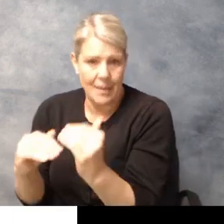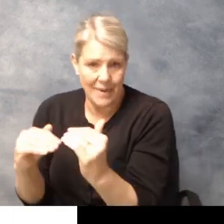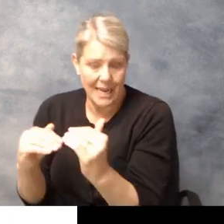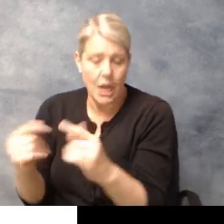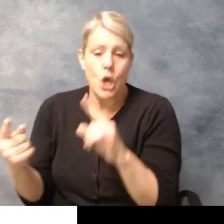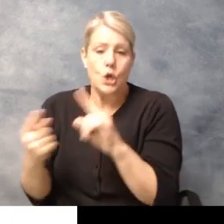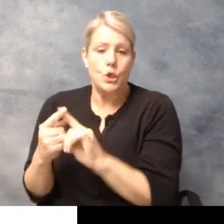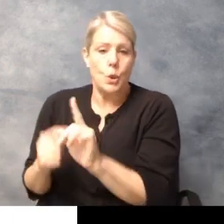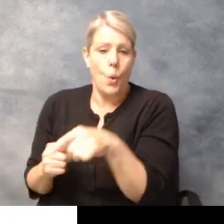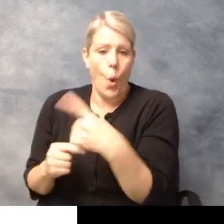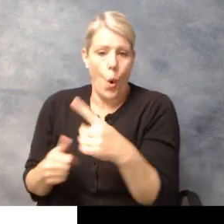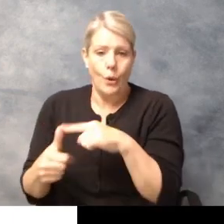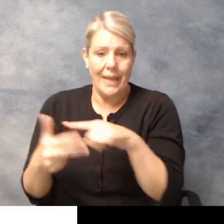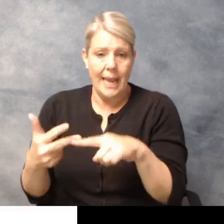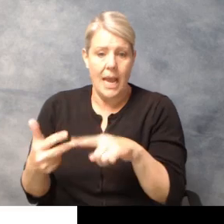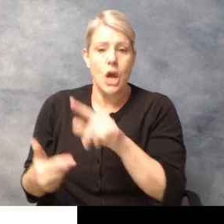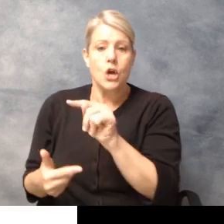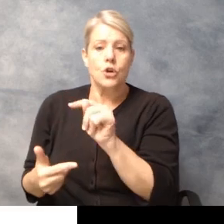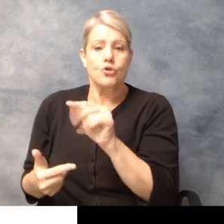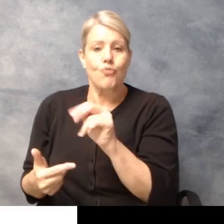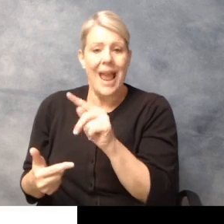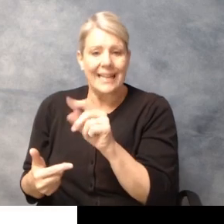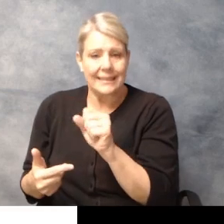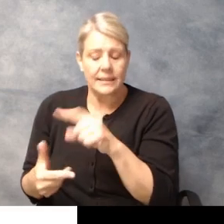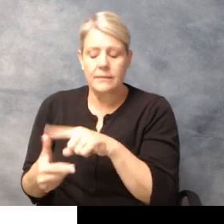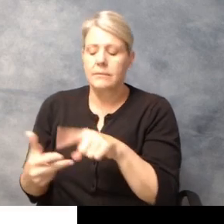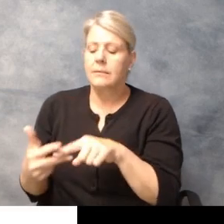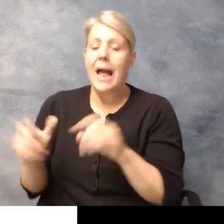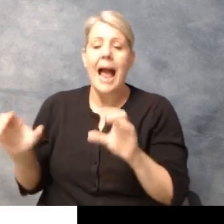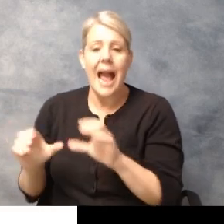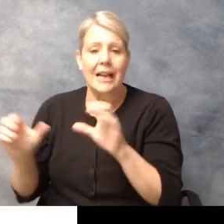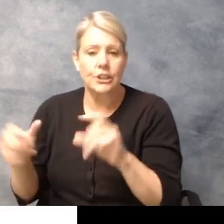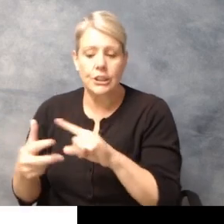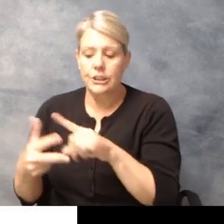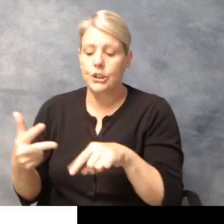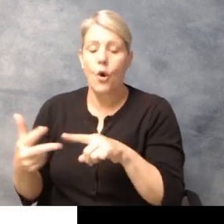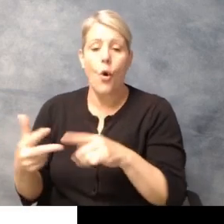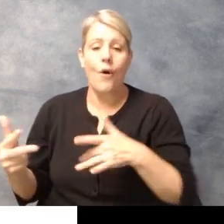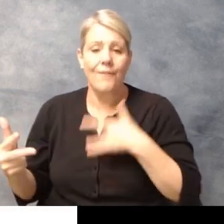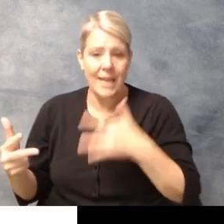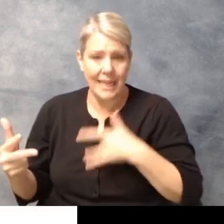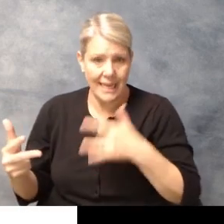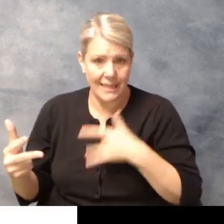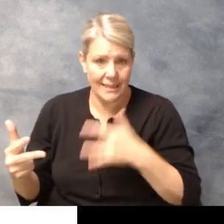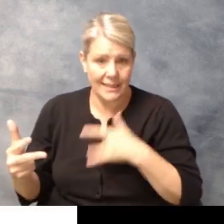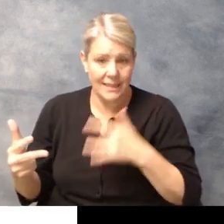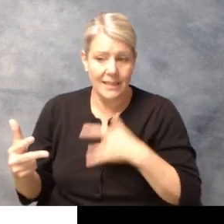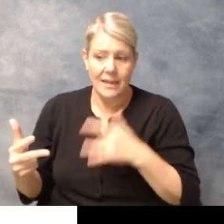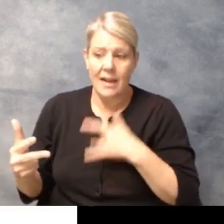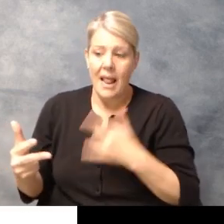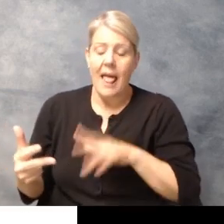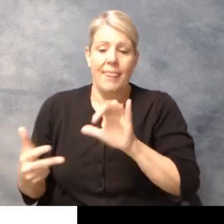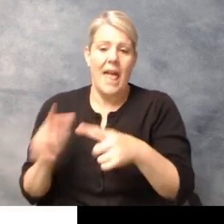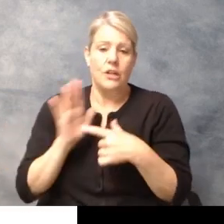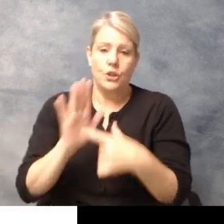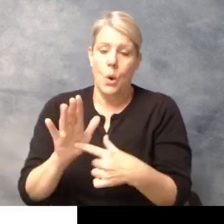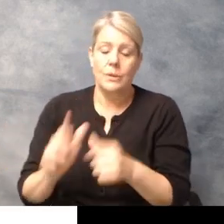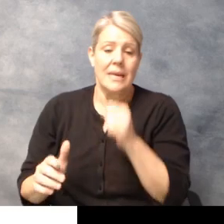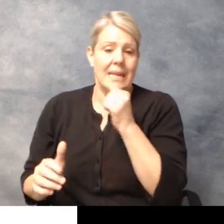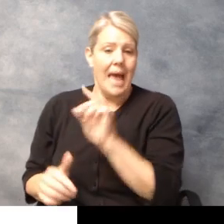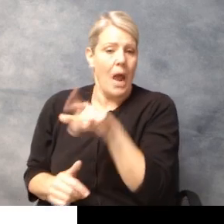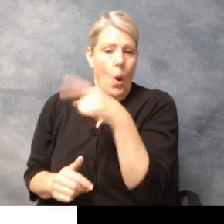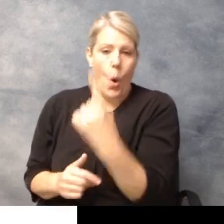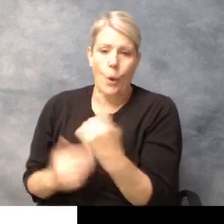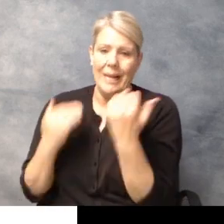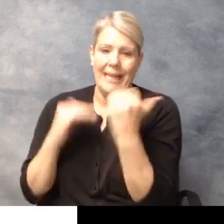to only traits, actions, or feelings. The academic standard states it is not limited to the items listed,